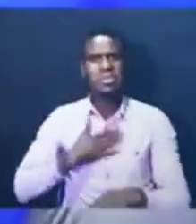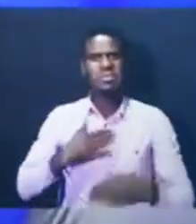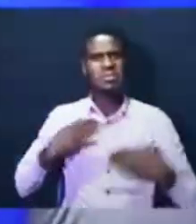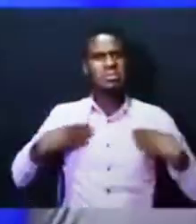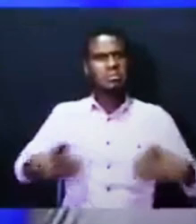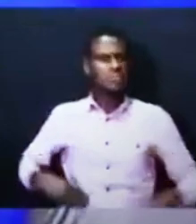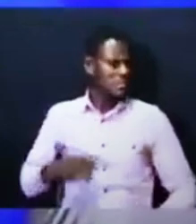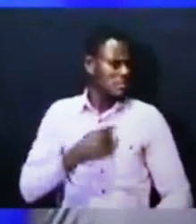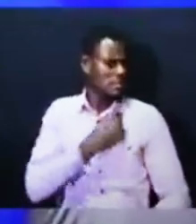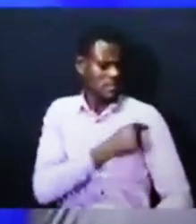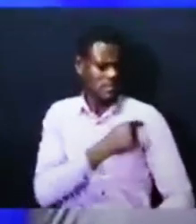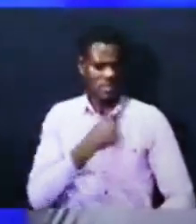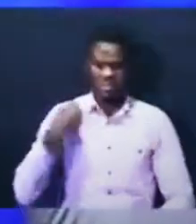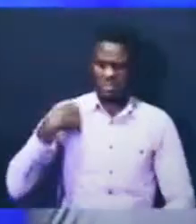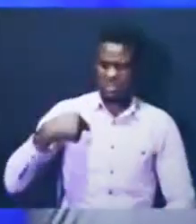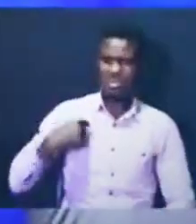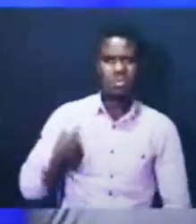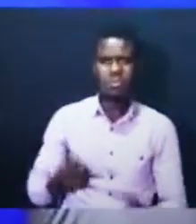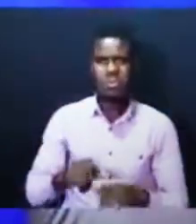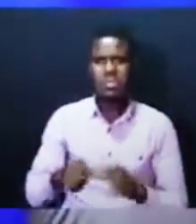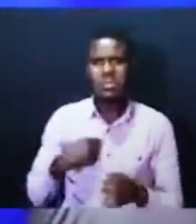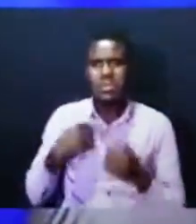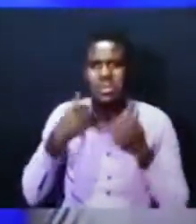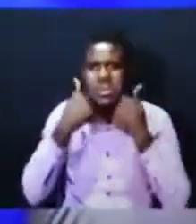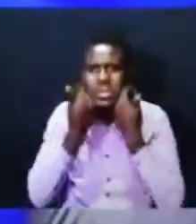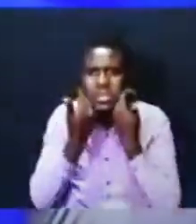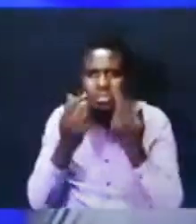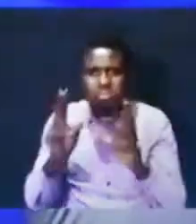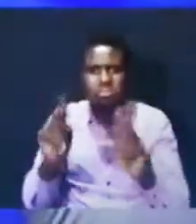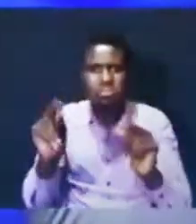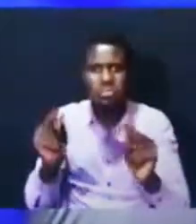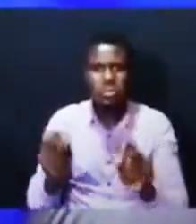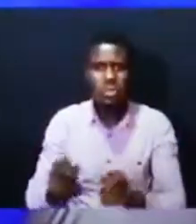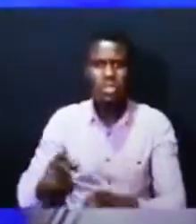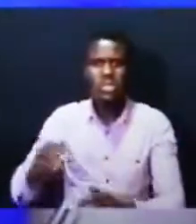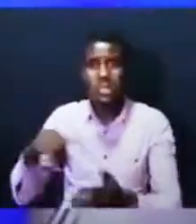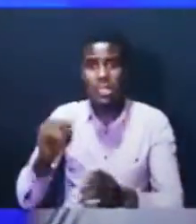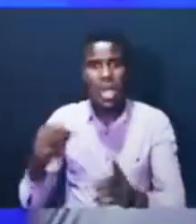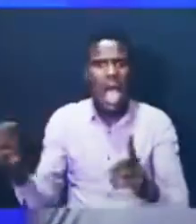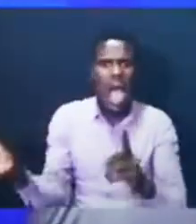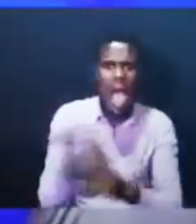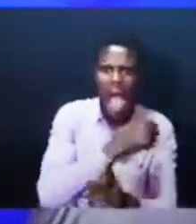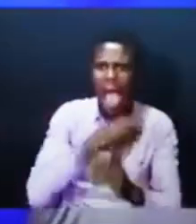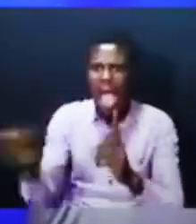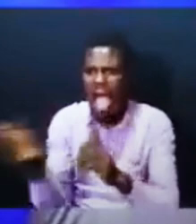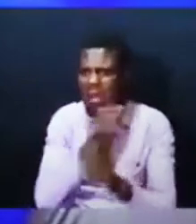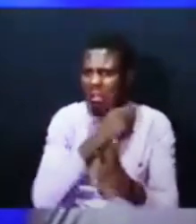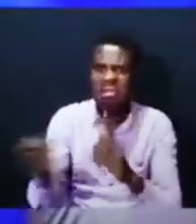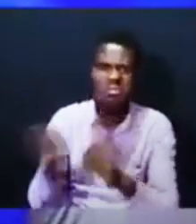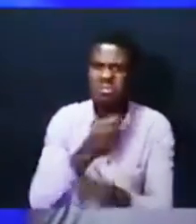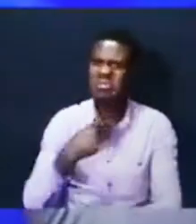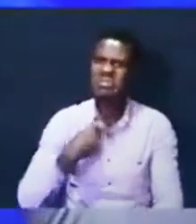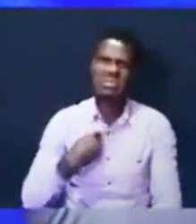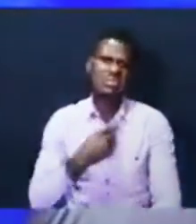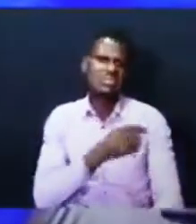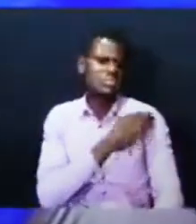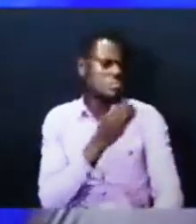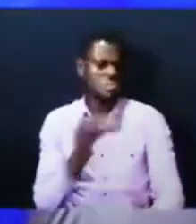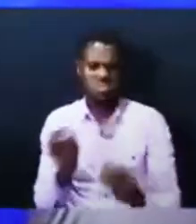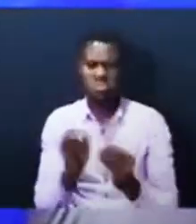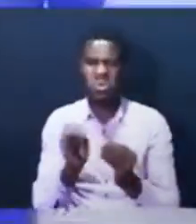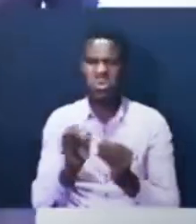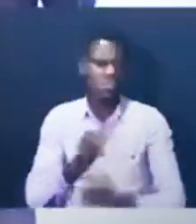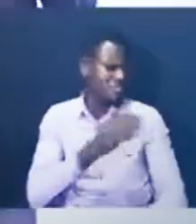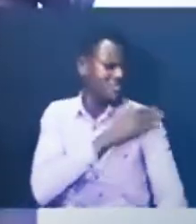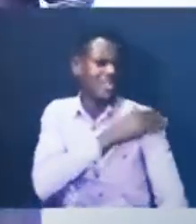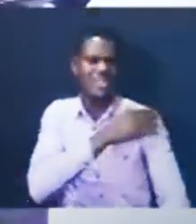But I'm not ashamed. Now so many woo marks from beating. Yeah, what bro me what from being beating with rocks. Now we what in